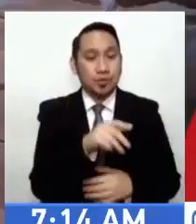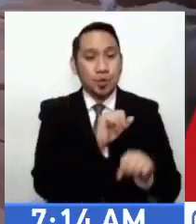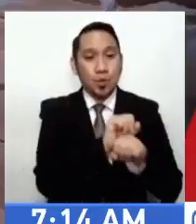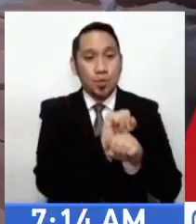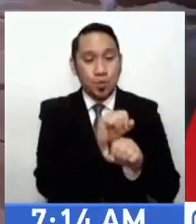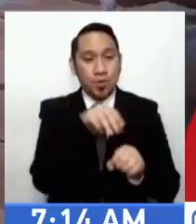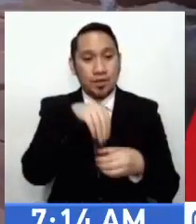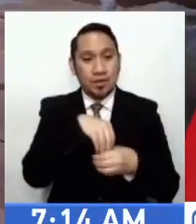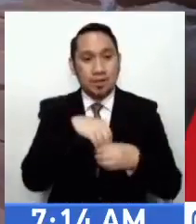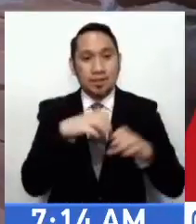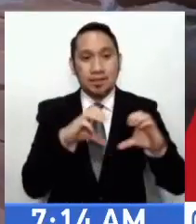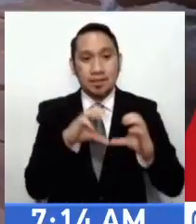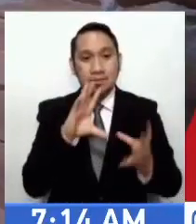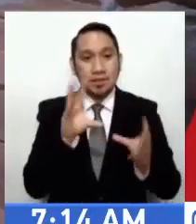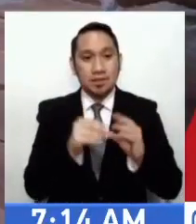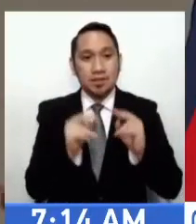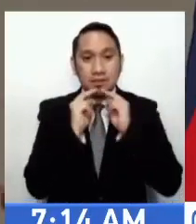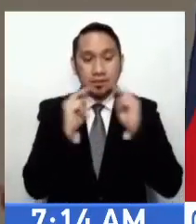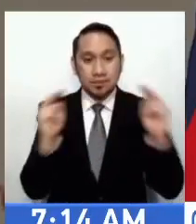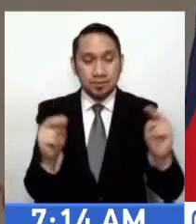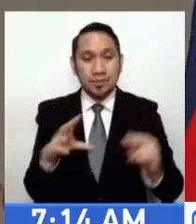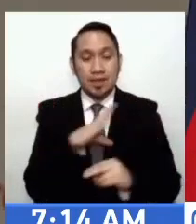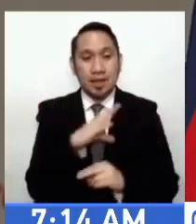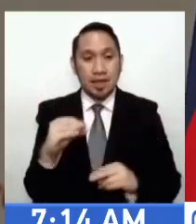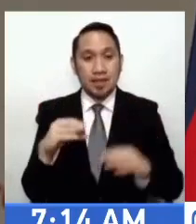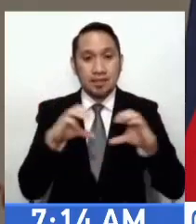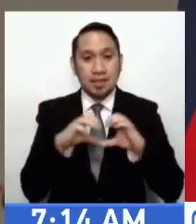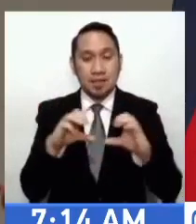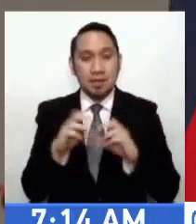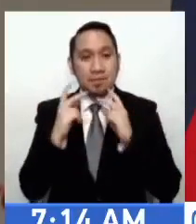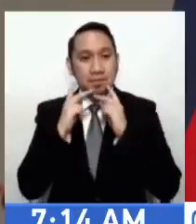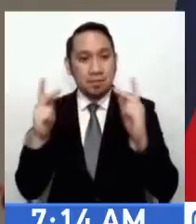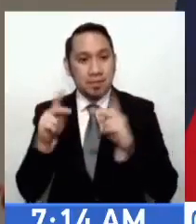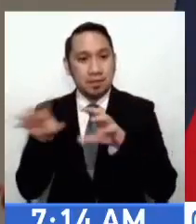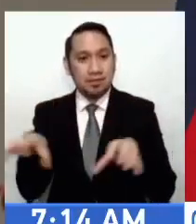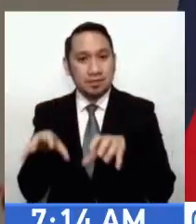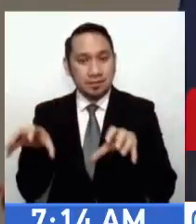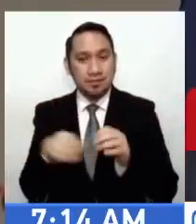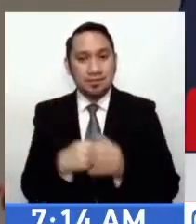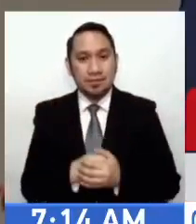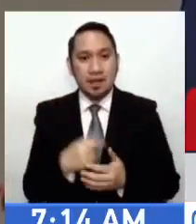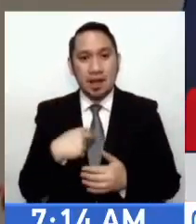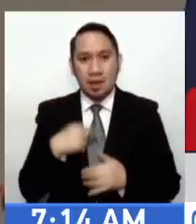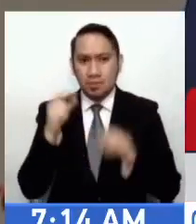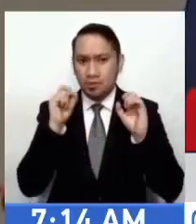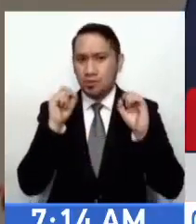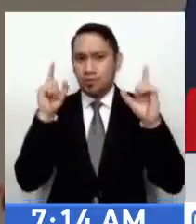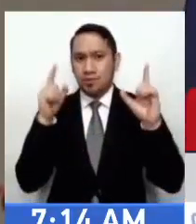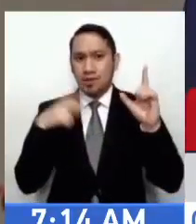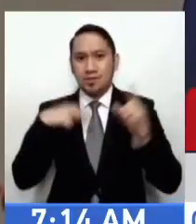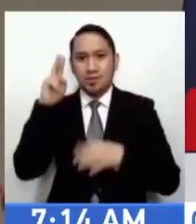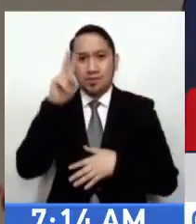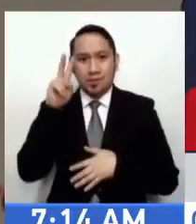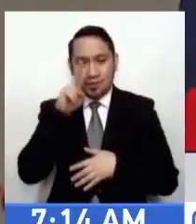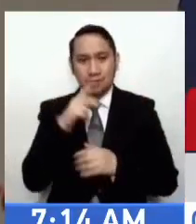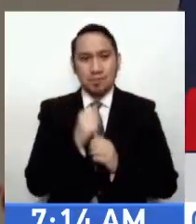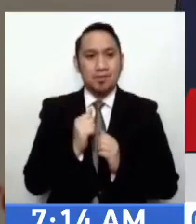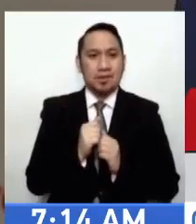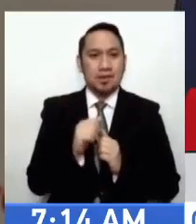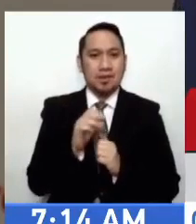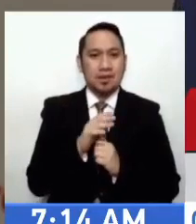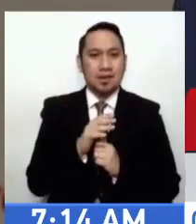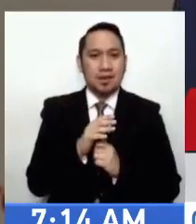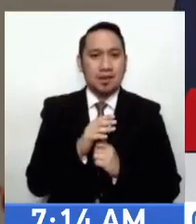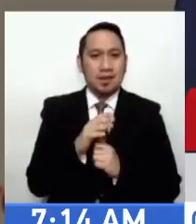News at GMA Public Affairs. Na-surprise ako dun sa mga video ng mga kasama natin, mga colleagues, and it's